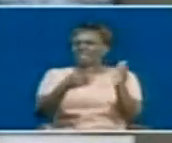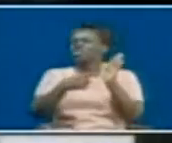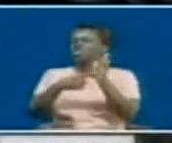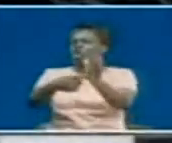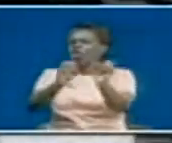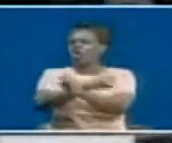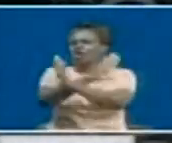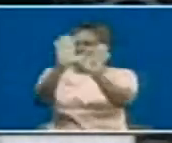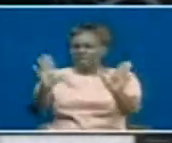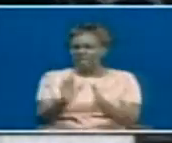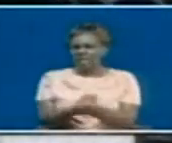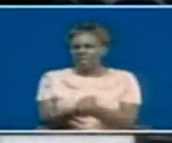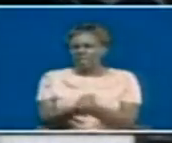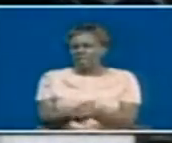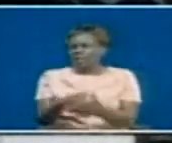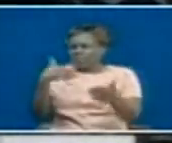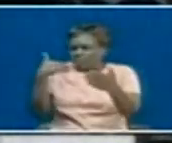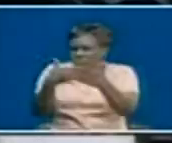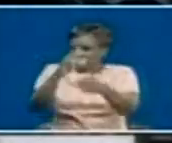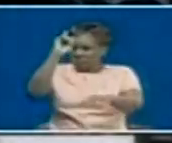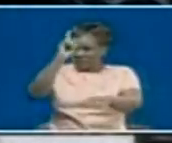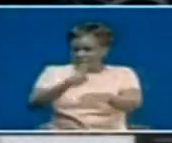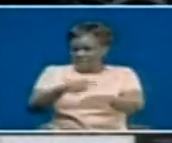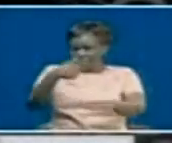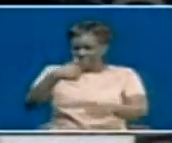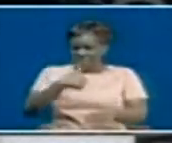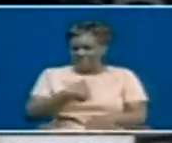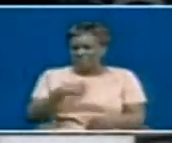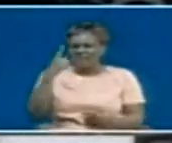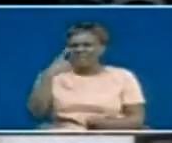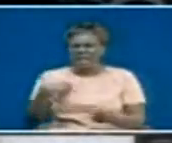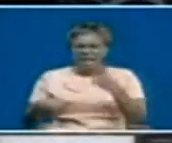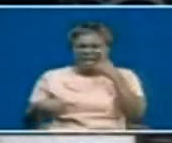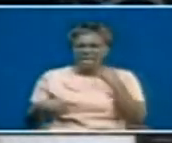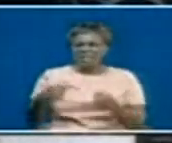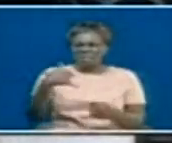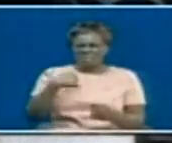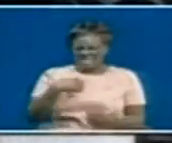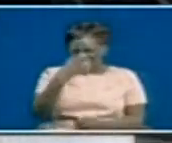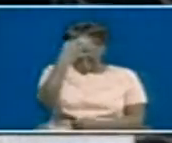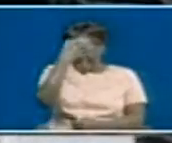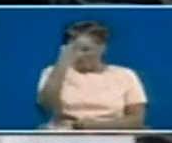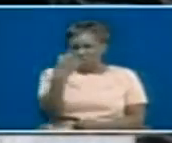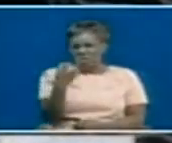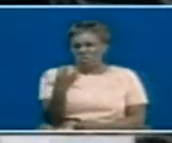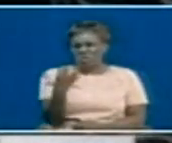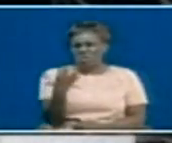there. So it reached a point where when he'd cry, I'd get really...